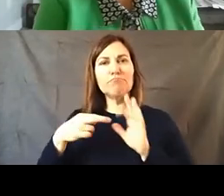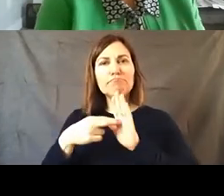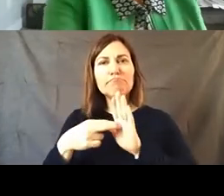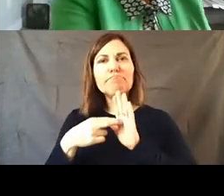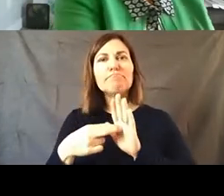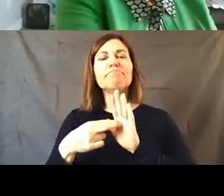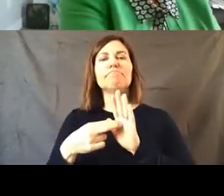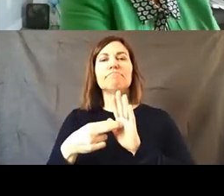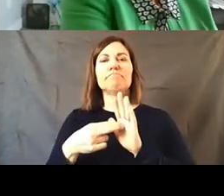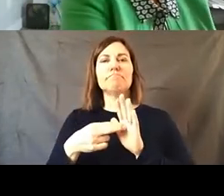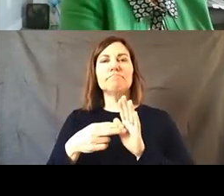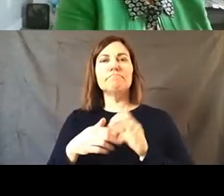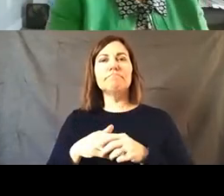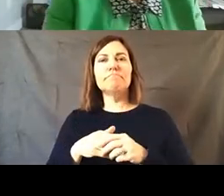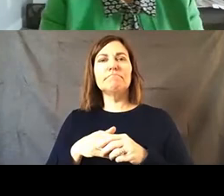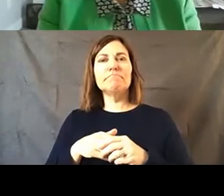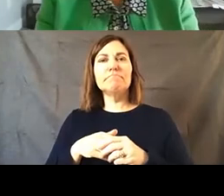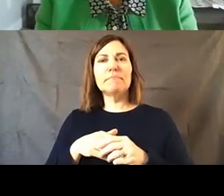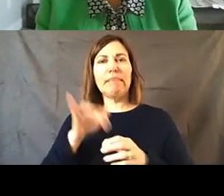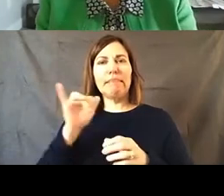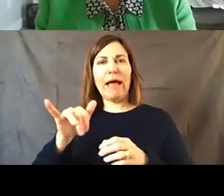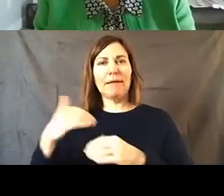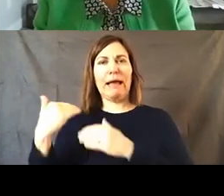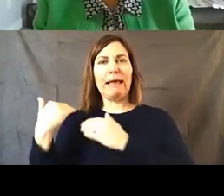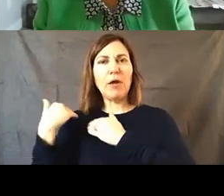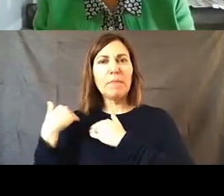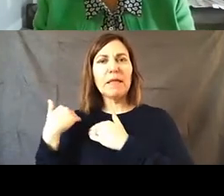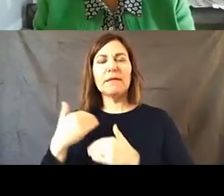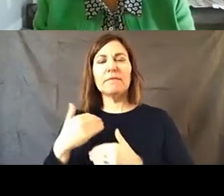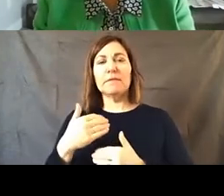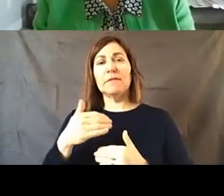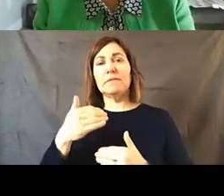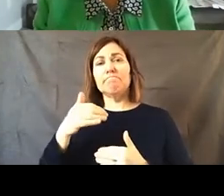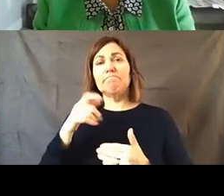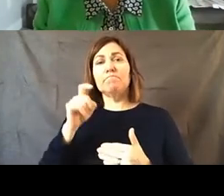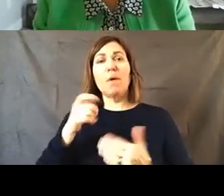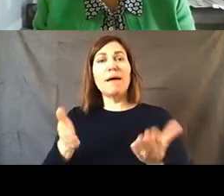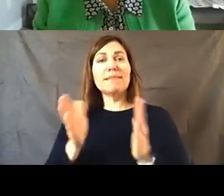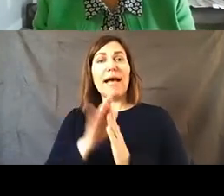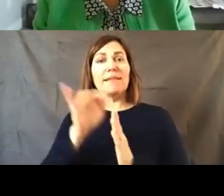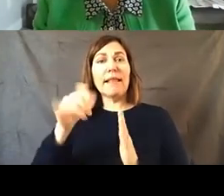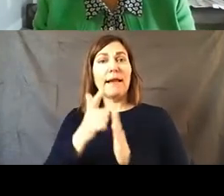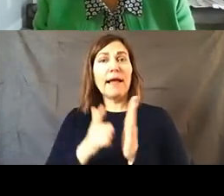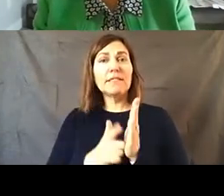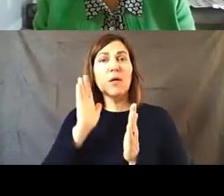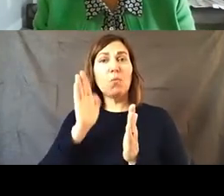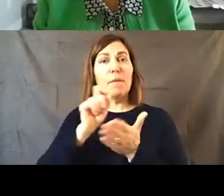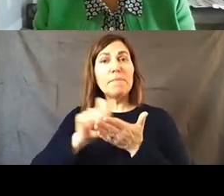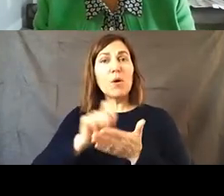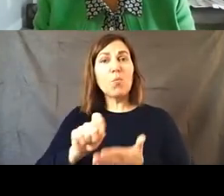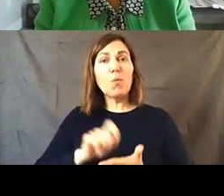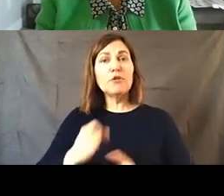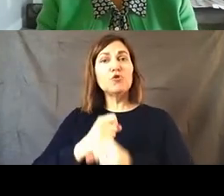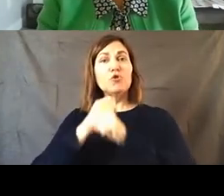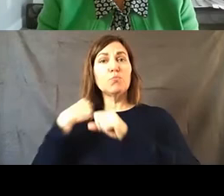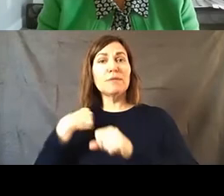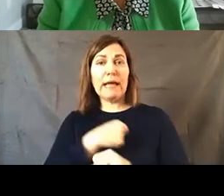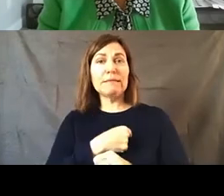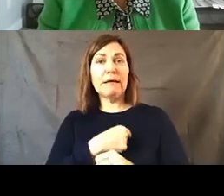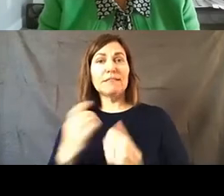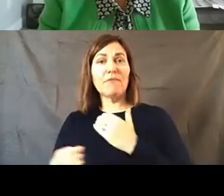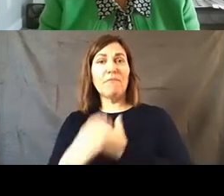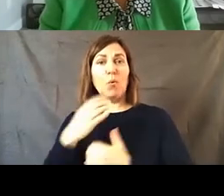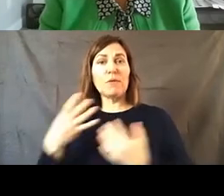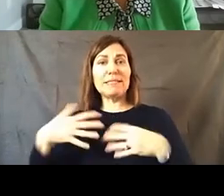clear asks, is that legislation be written to protect us from forced assimilation,